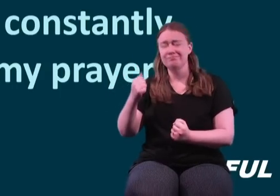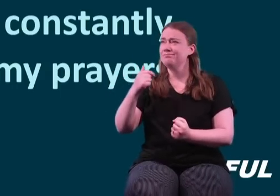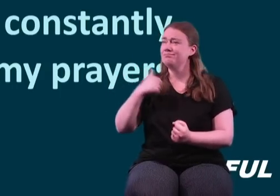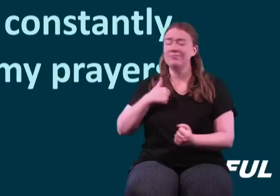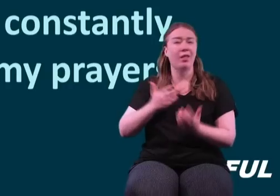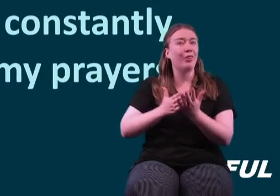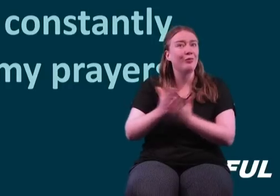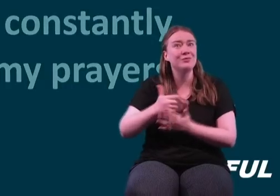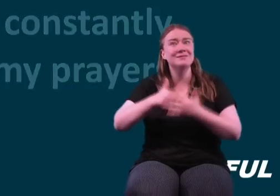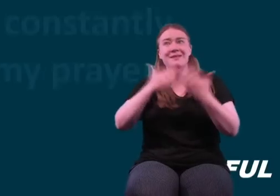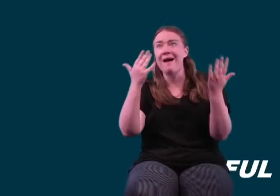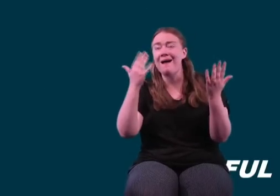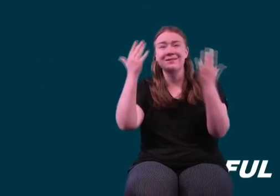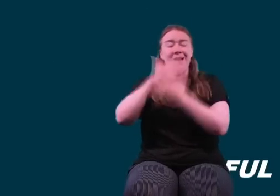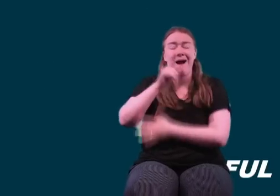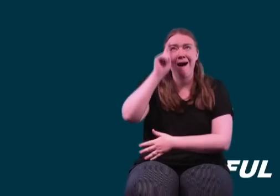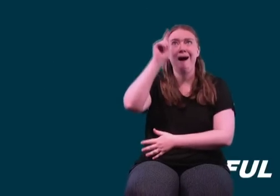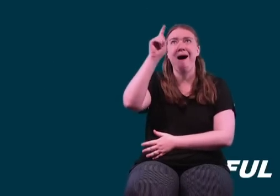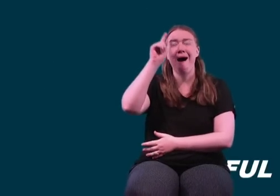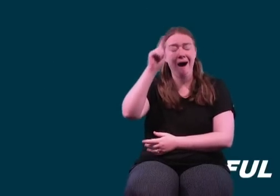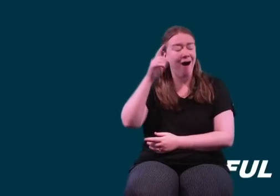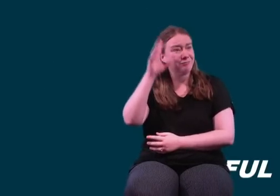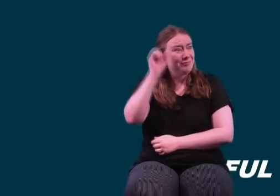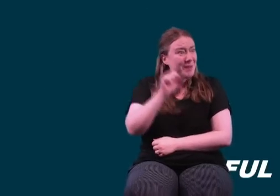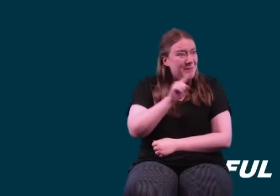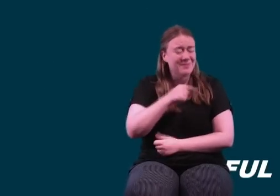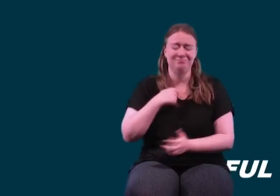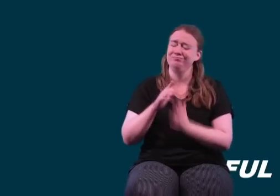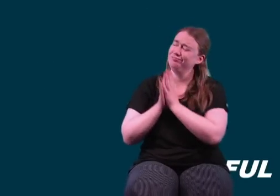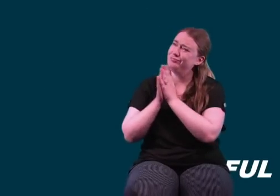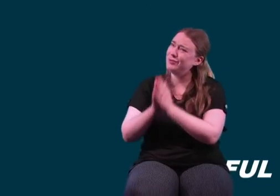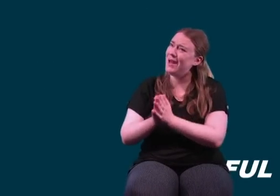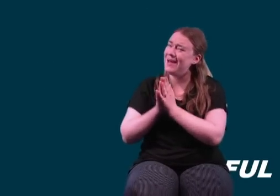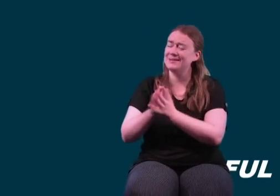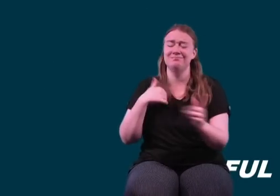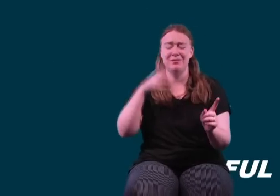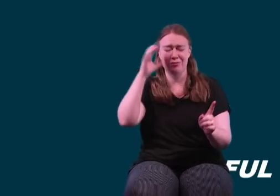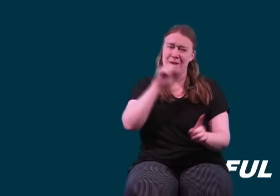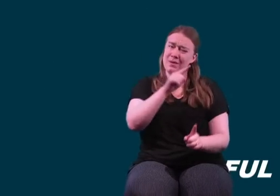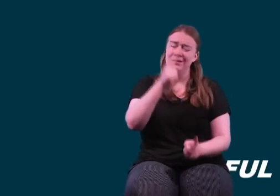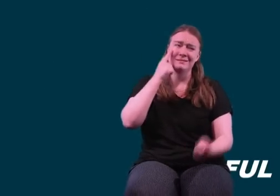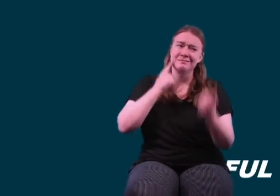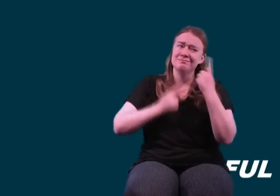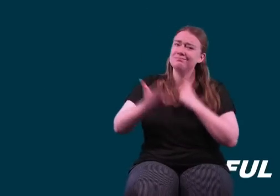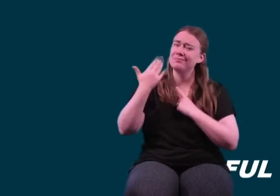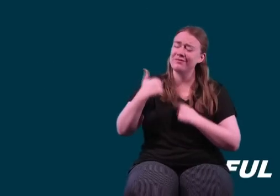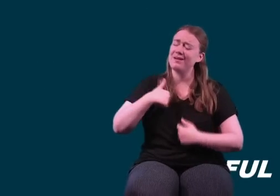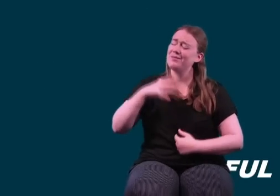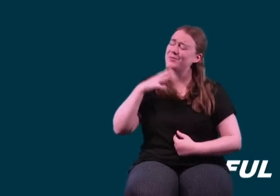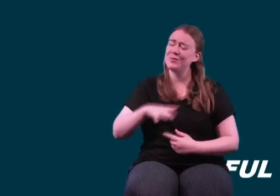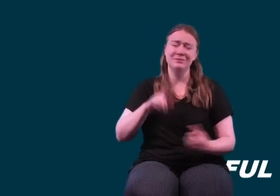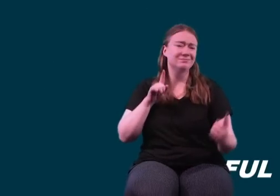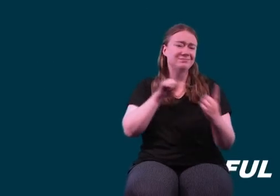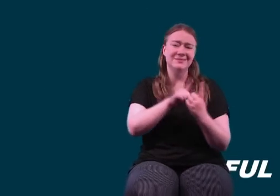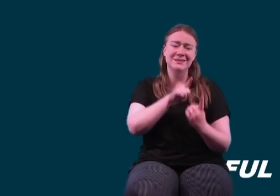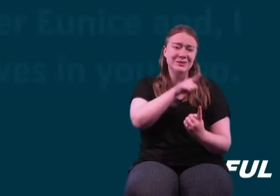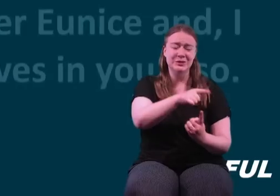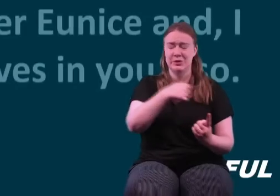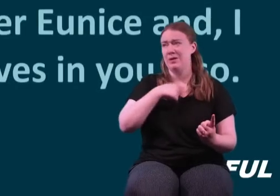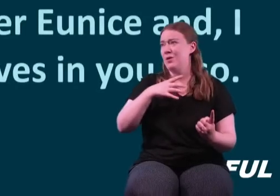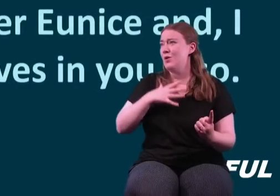you in my prayers. Recalling your tears, I long to see you, so that I may be filled with